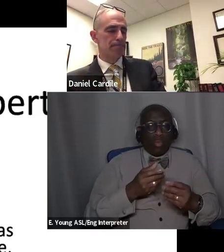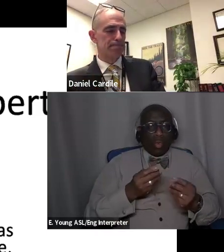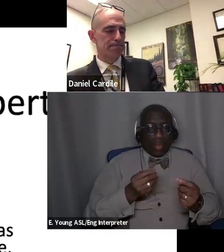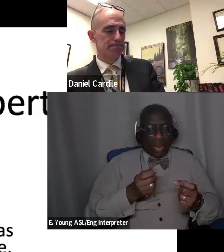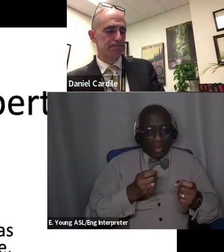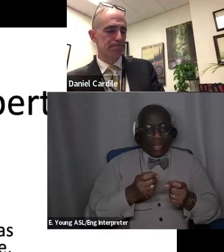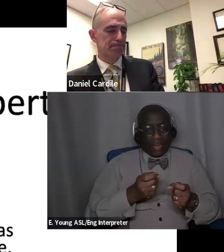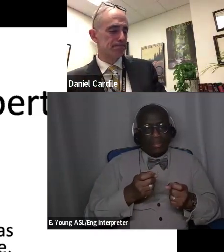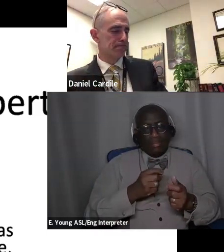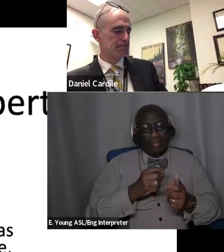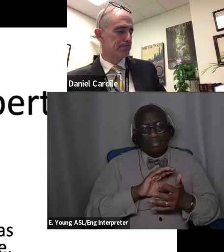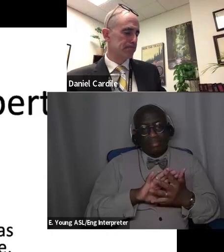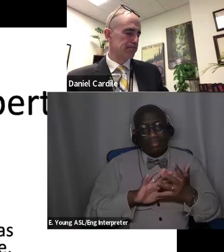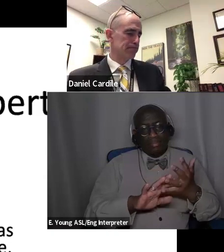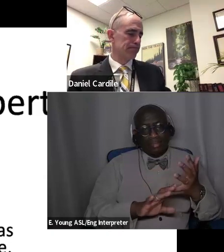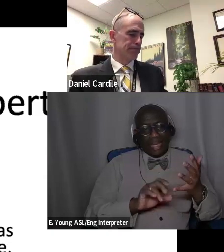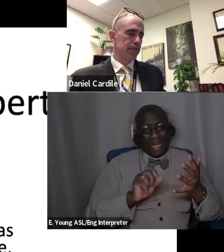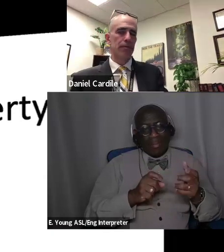slide, please.